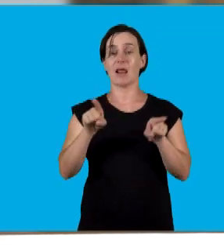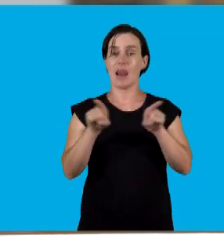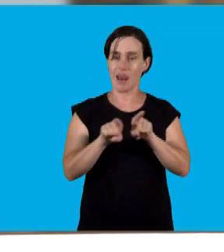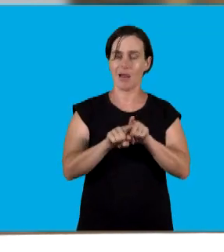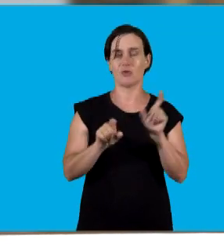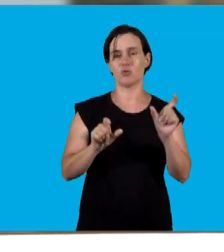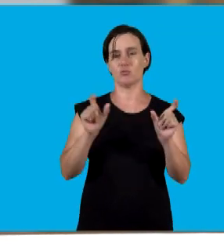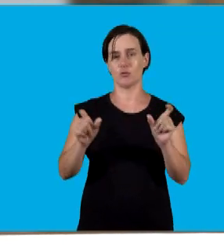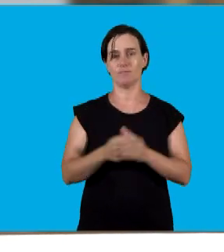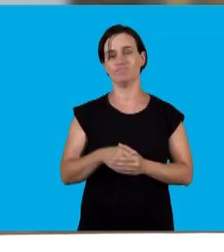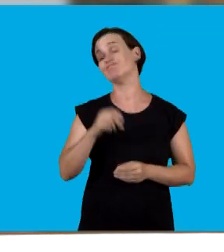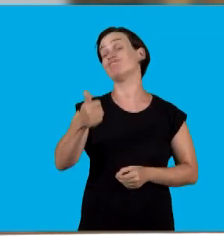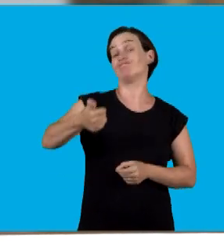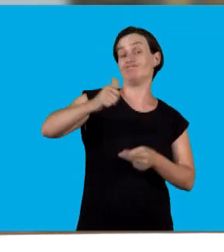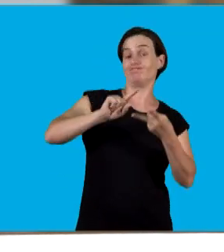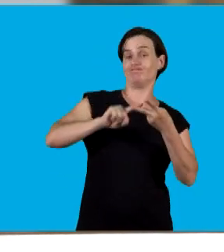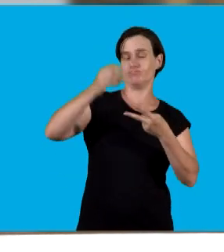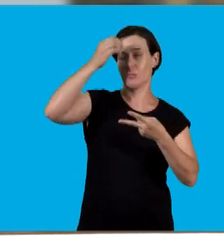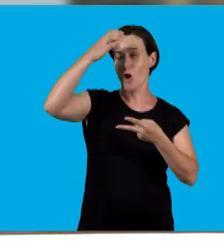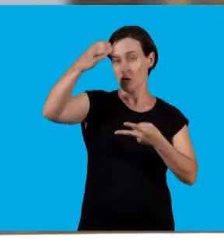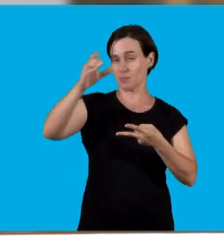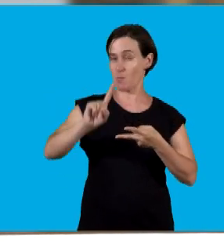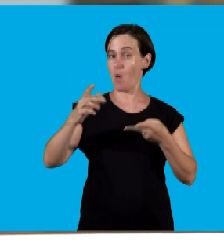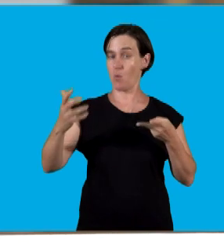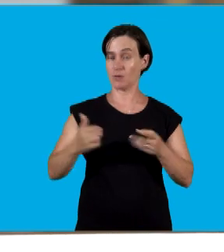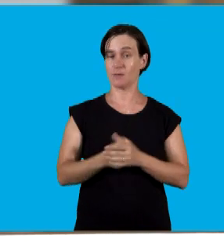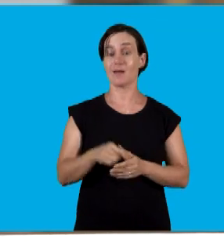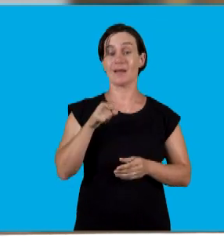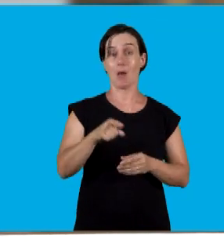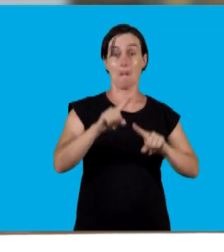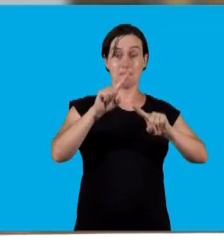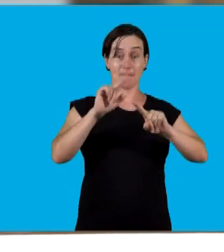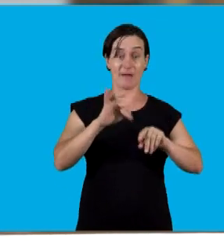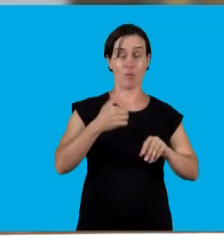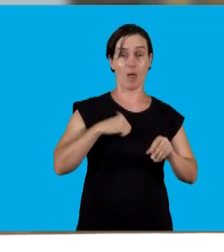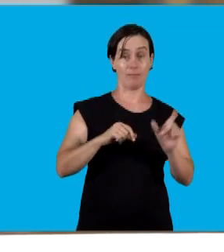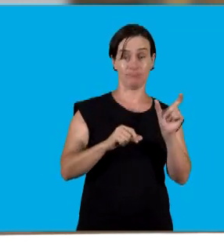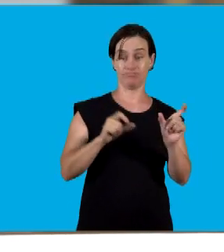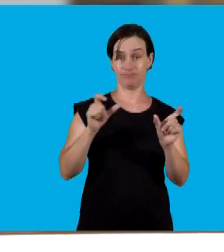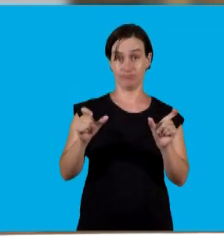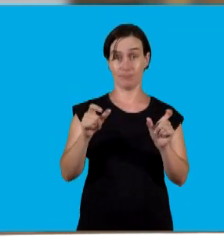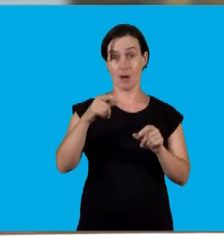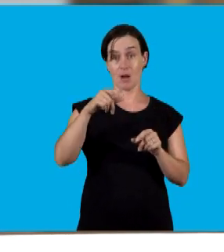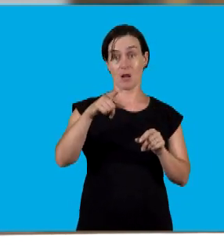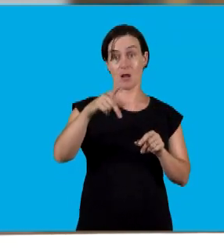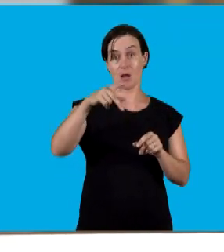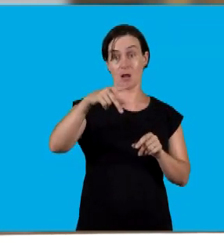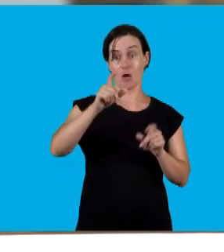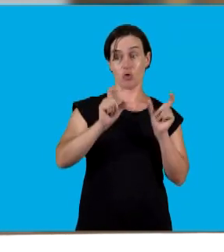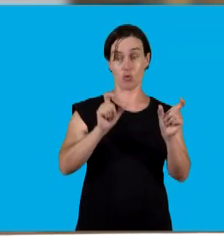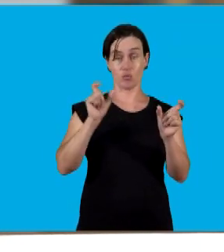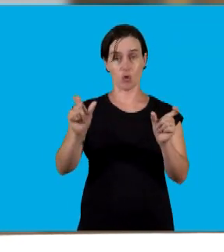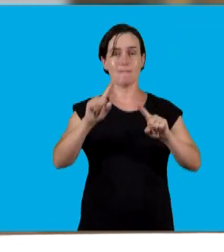Let's move on to the next concept in our concept map, and that is the multiplication of polynomials. So let's